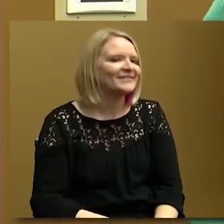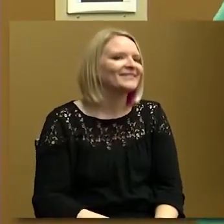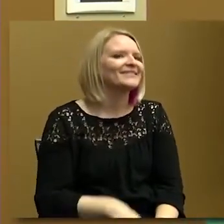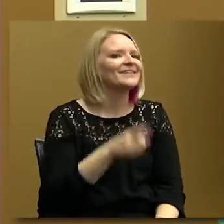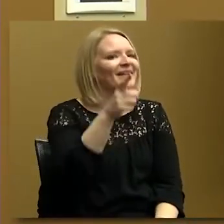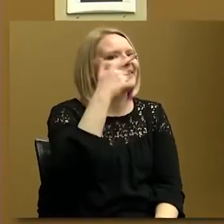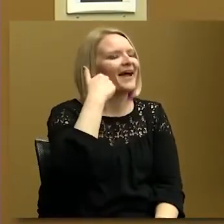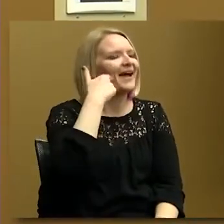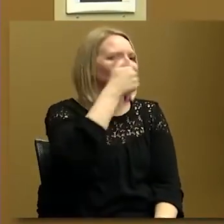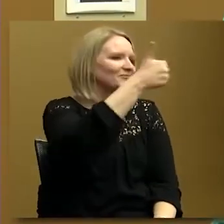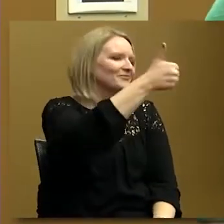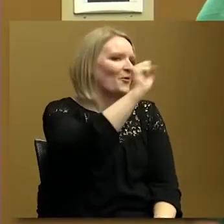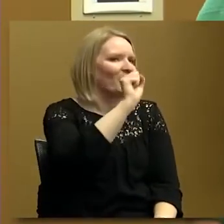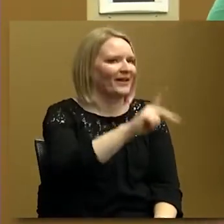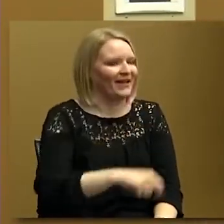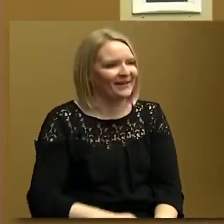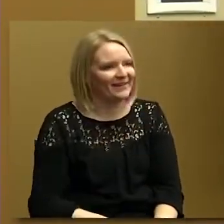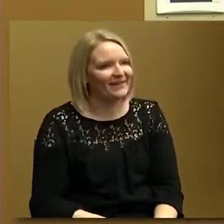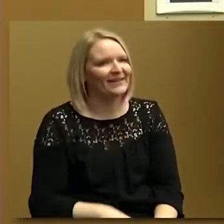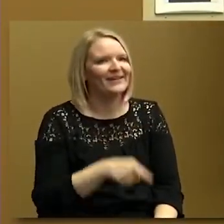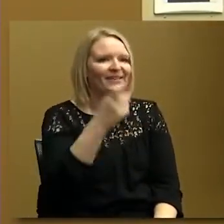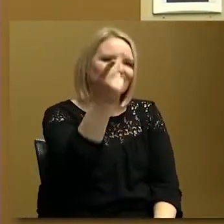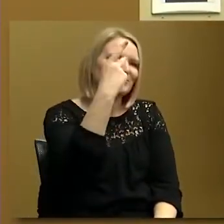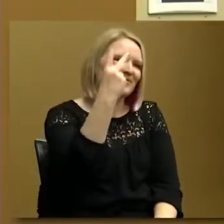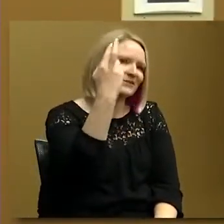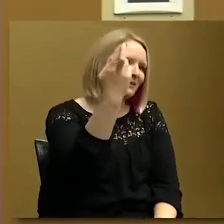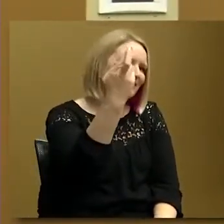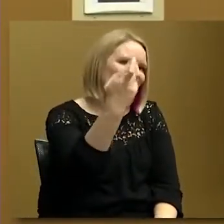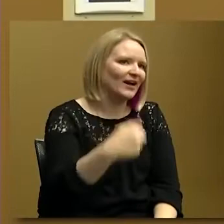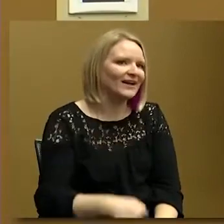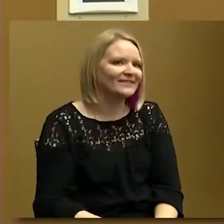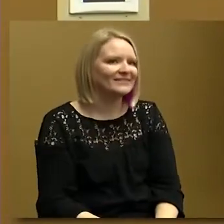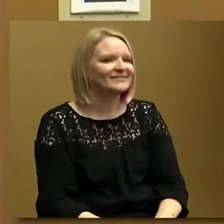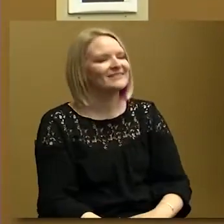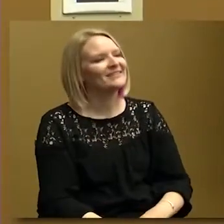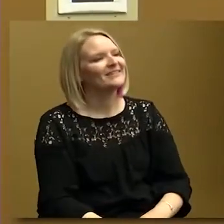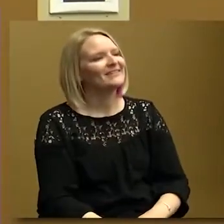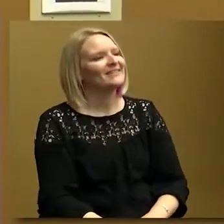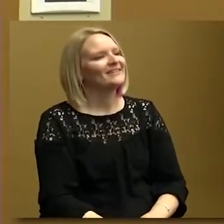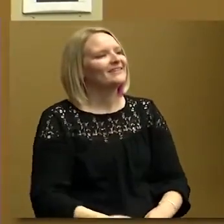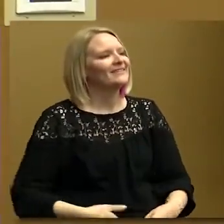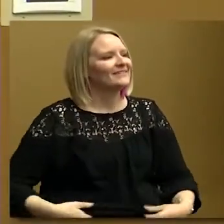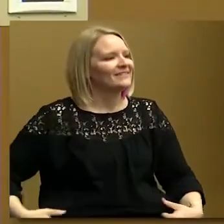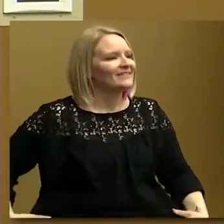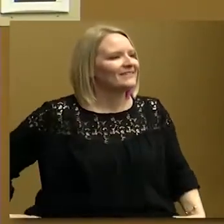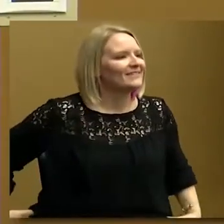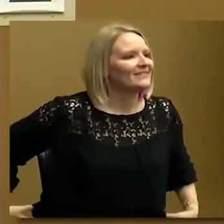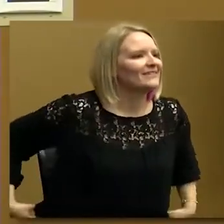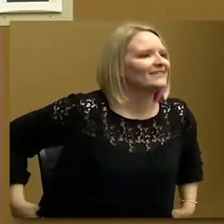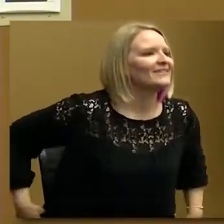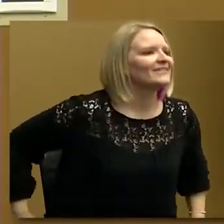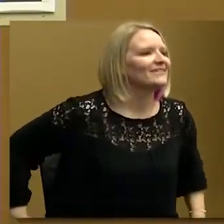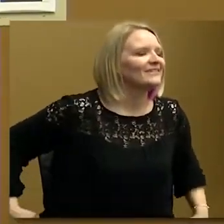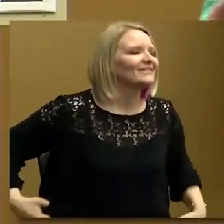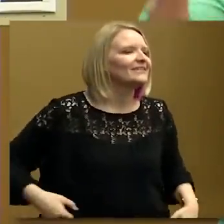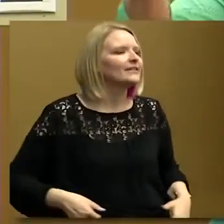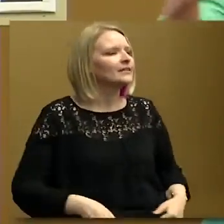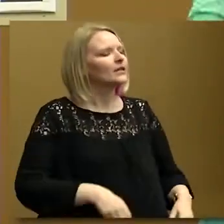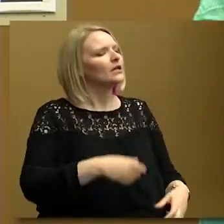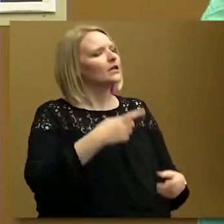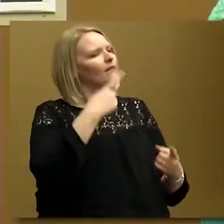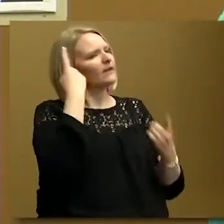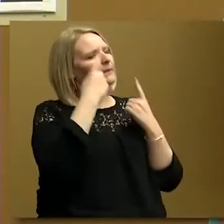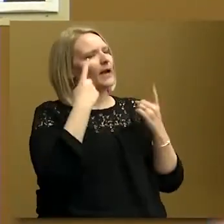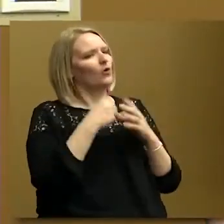You're my new best friend. if we think about, where was